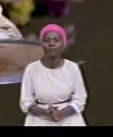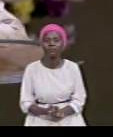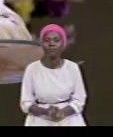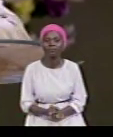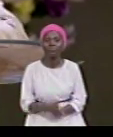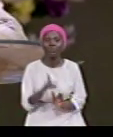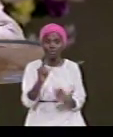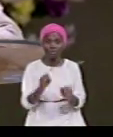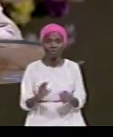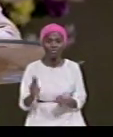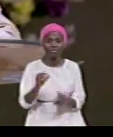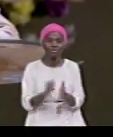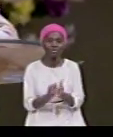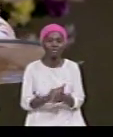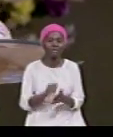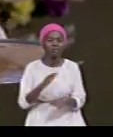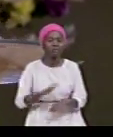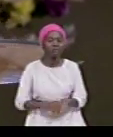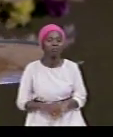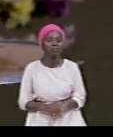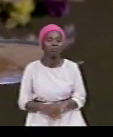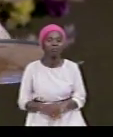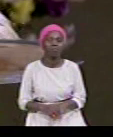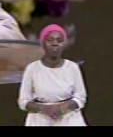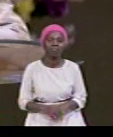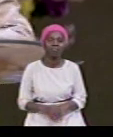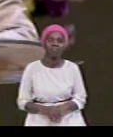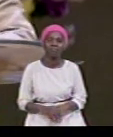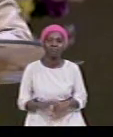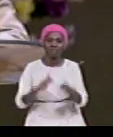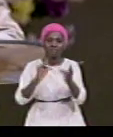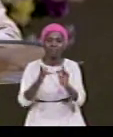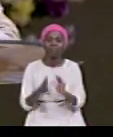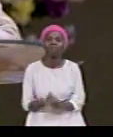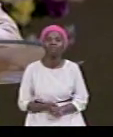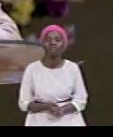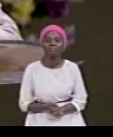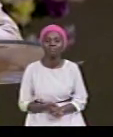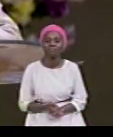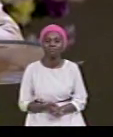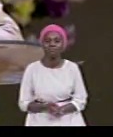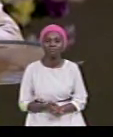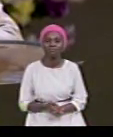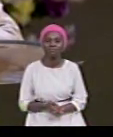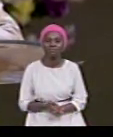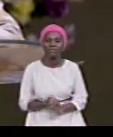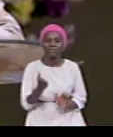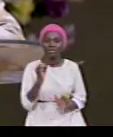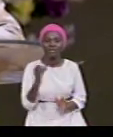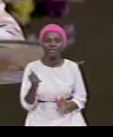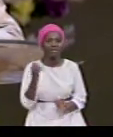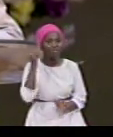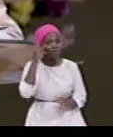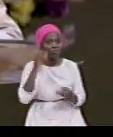television, there is a telephone number also that is displayed on the TV there on your screen.